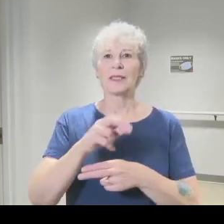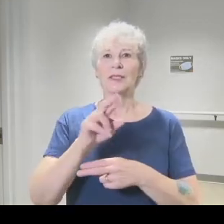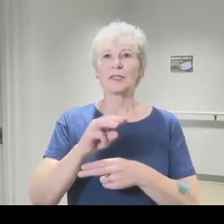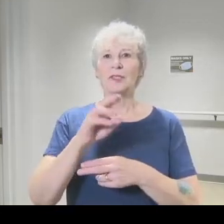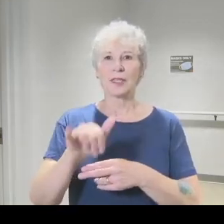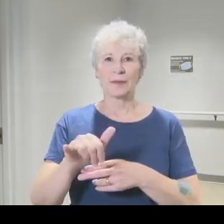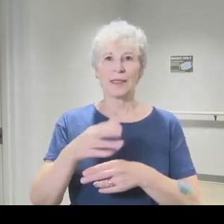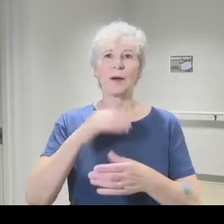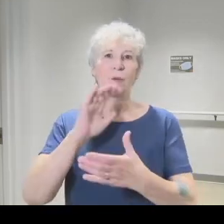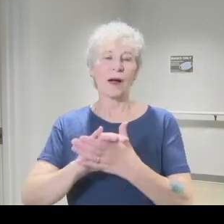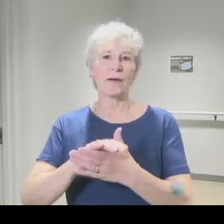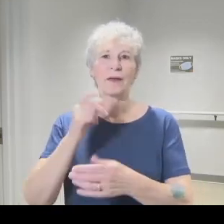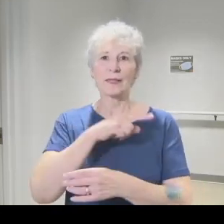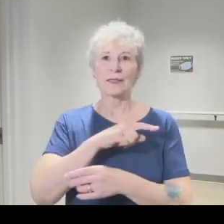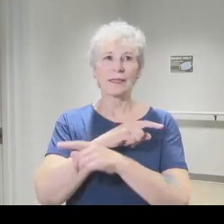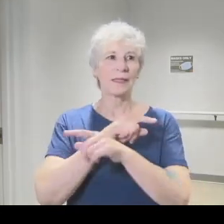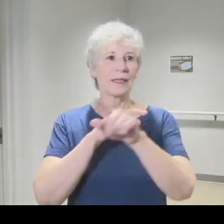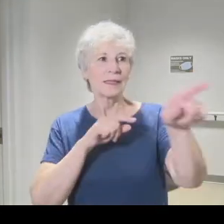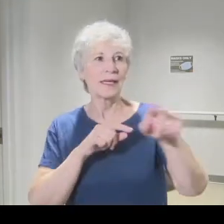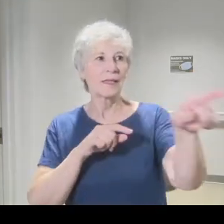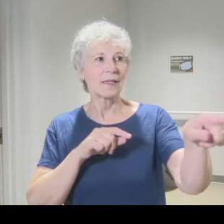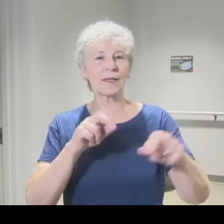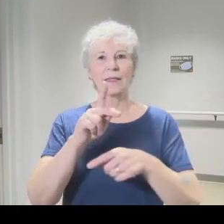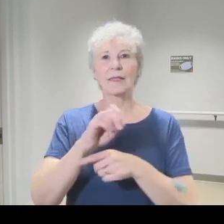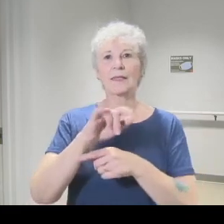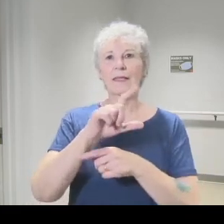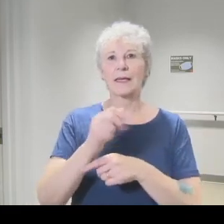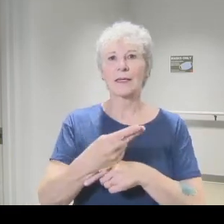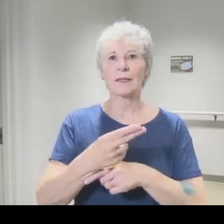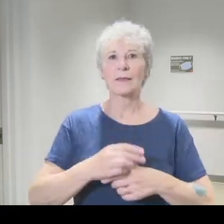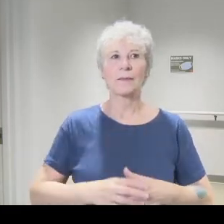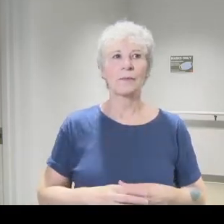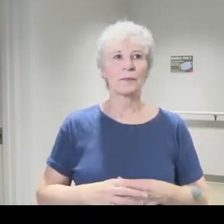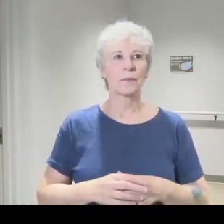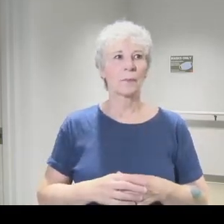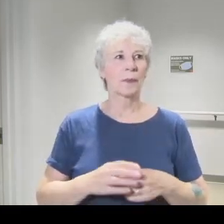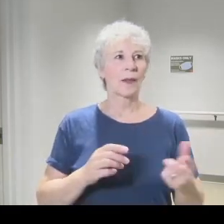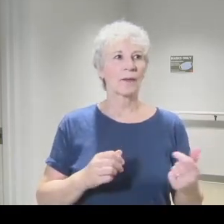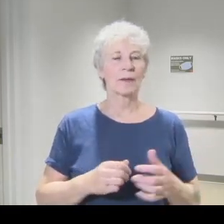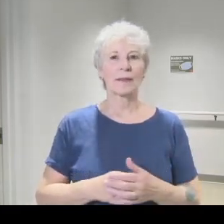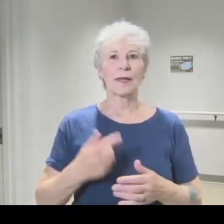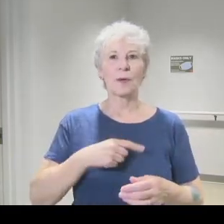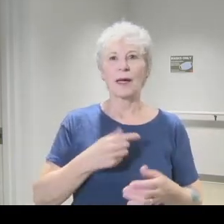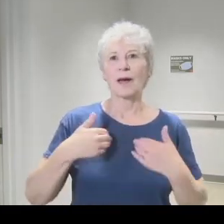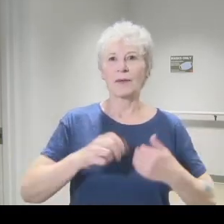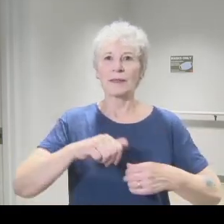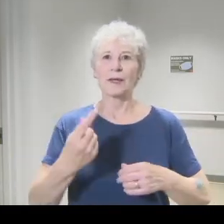my wife and kids are down there with y'all, Kayla, Amaris, Ronan, and we seem to have gained another one that's a